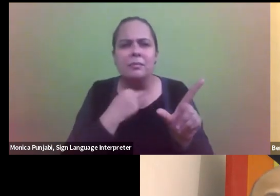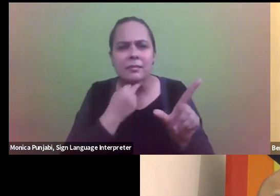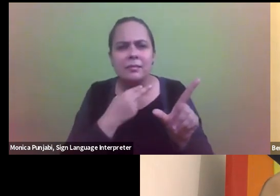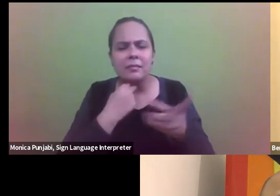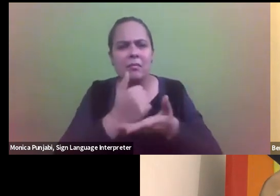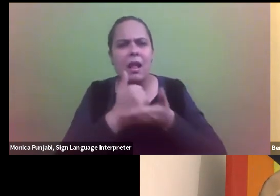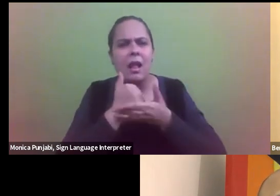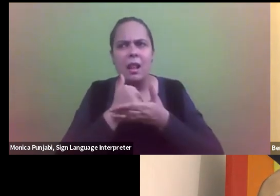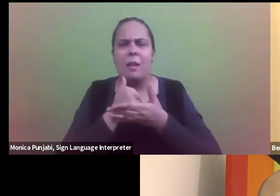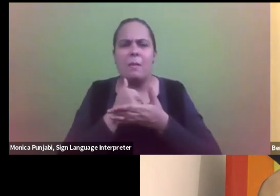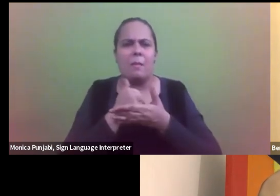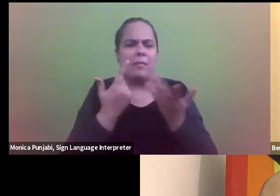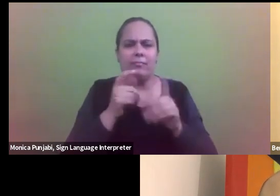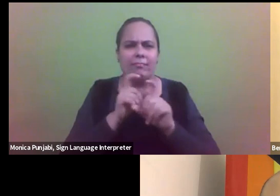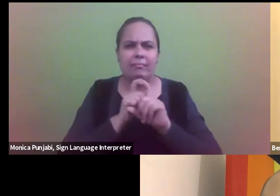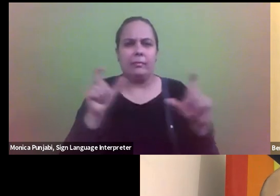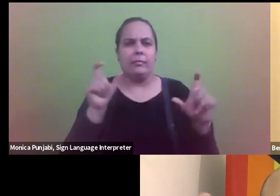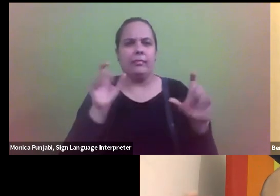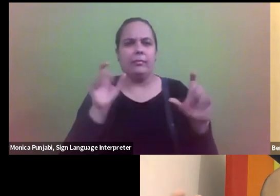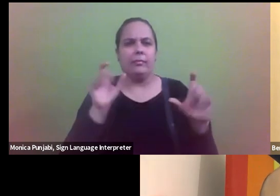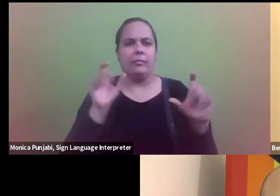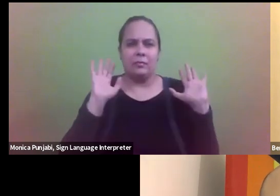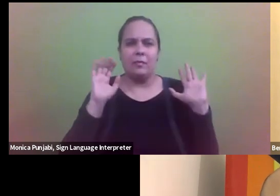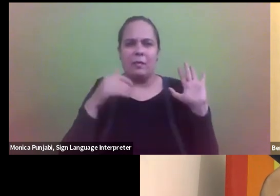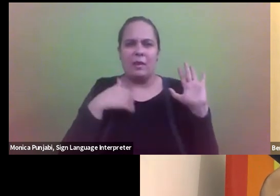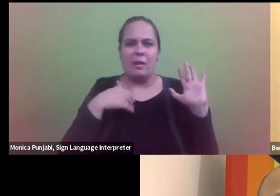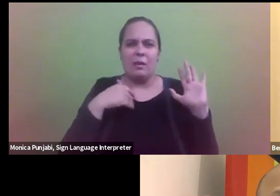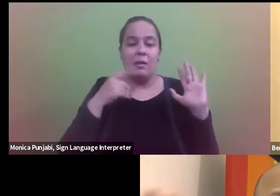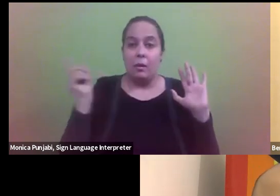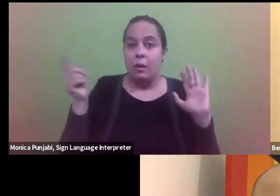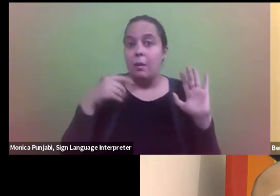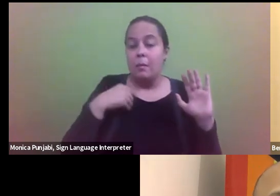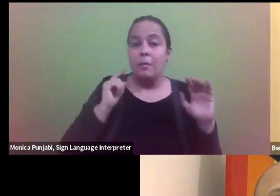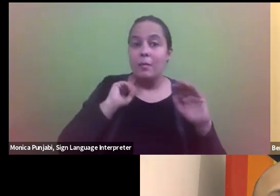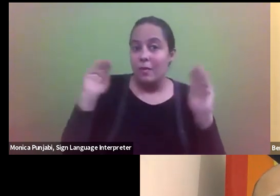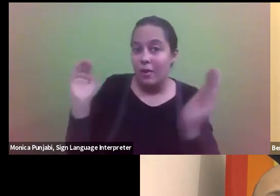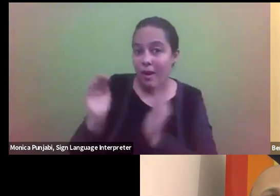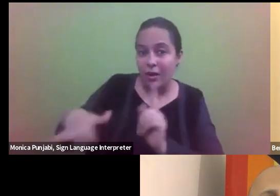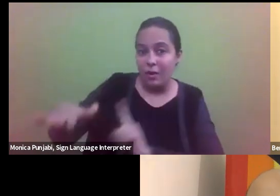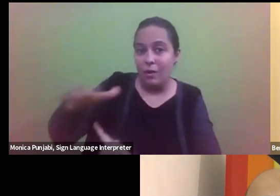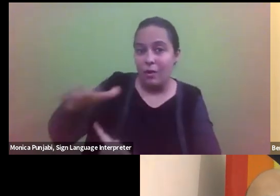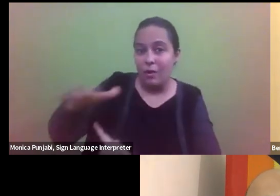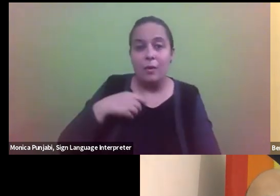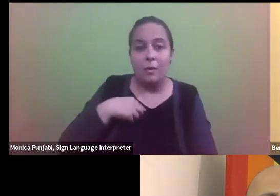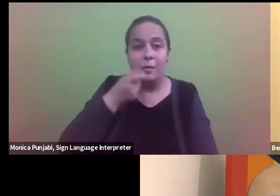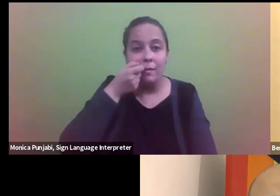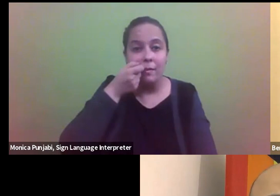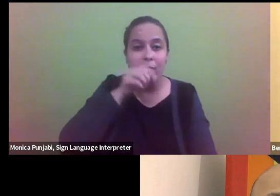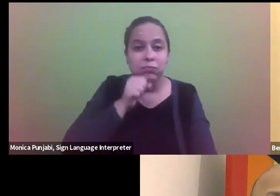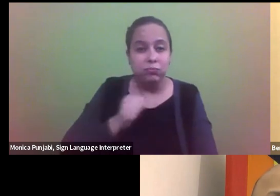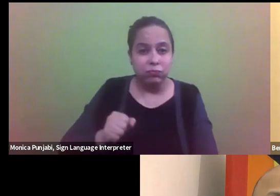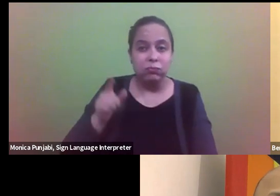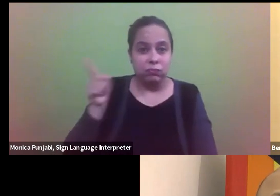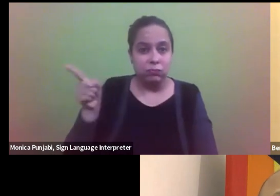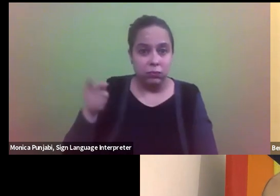But because of that particular position that my grandfather held as head of his village, that Chaudhary surname